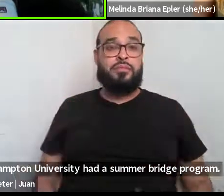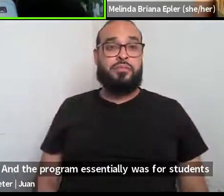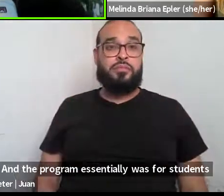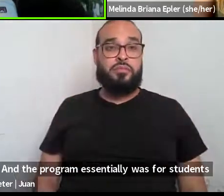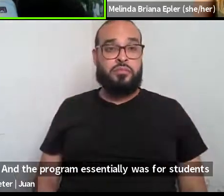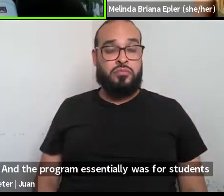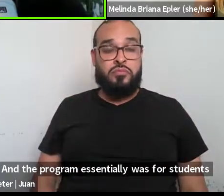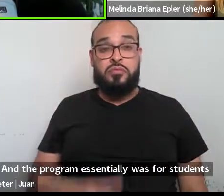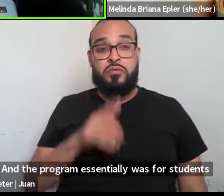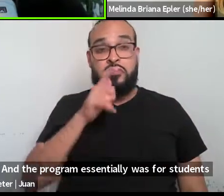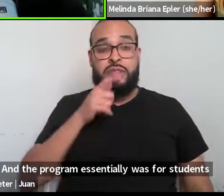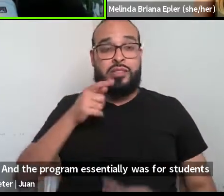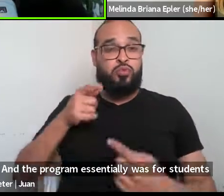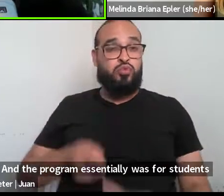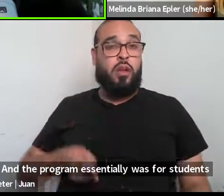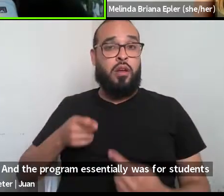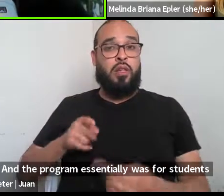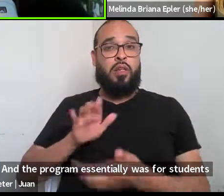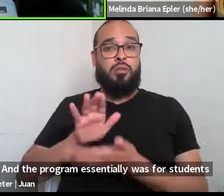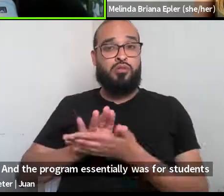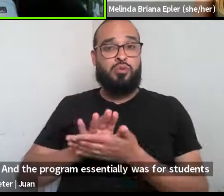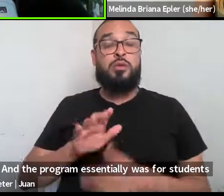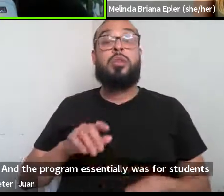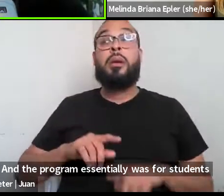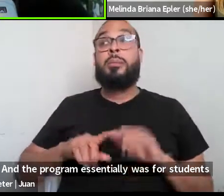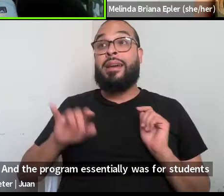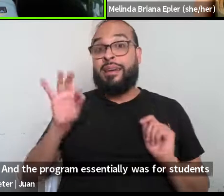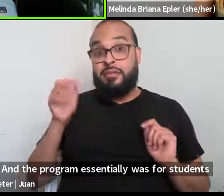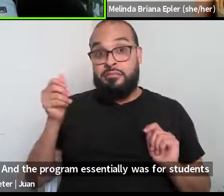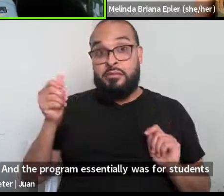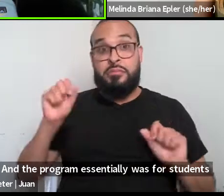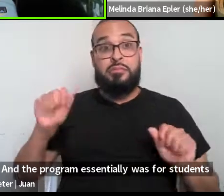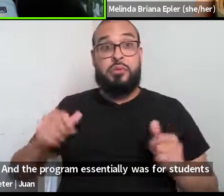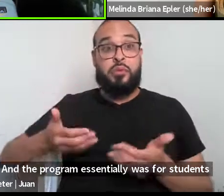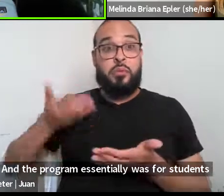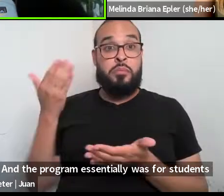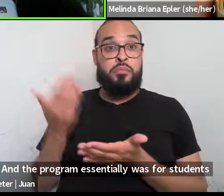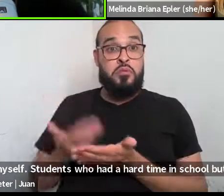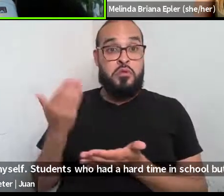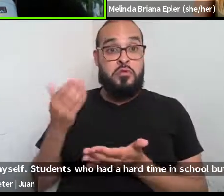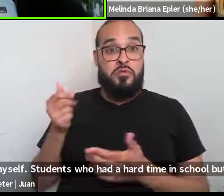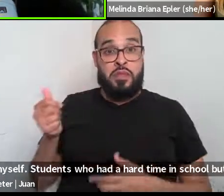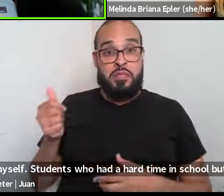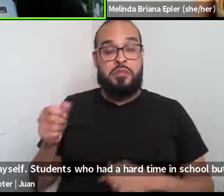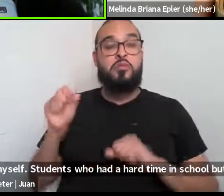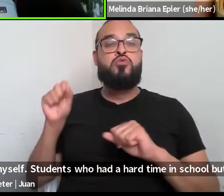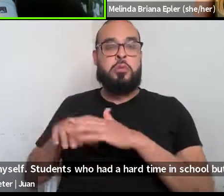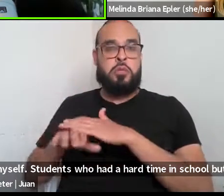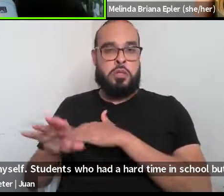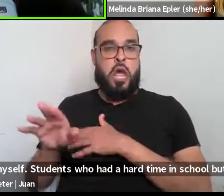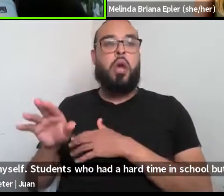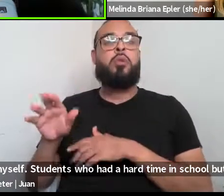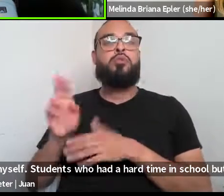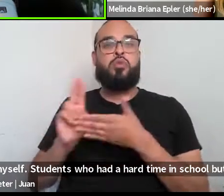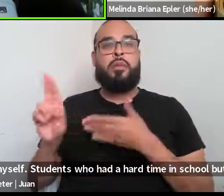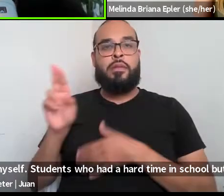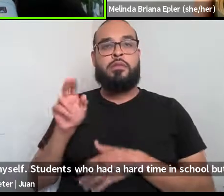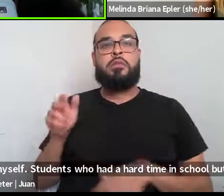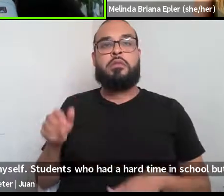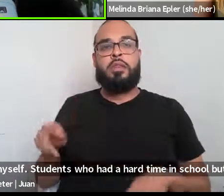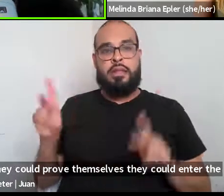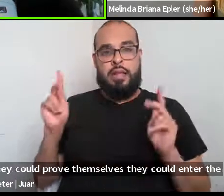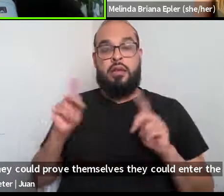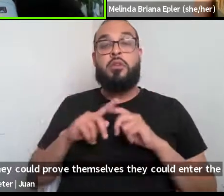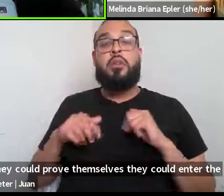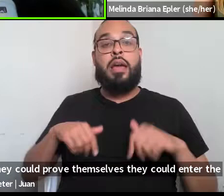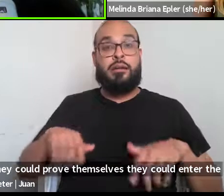had a hard time in school, but if they could prove themselves, they could enter the university. And so I was accepted